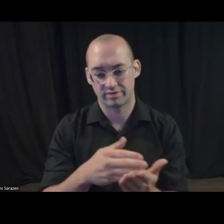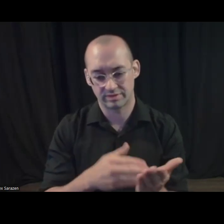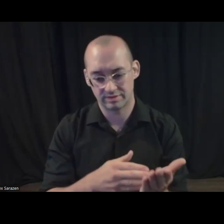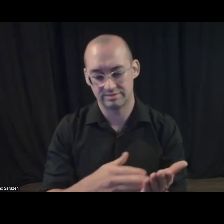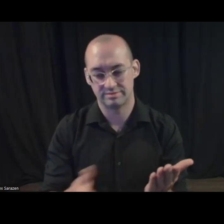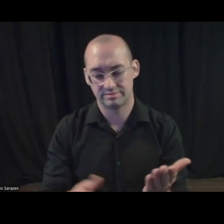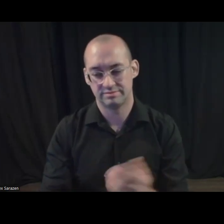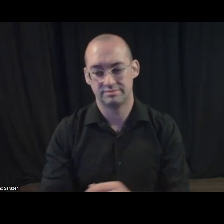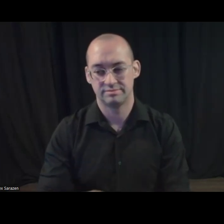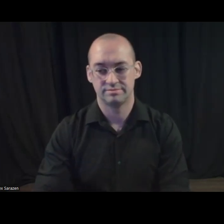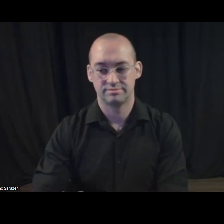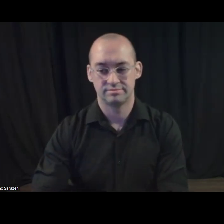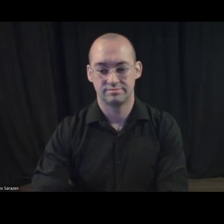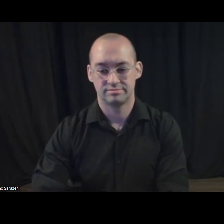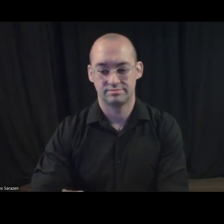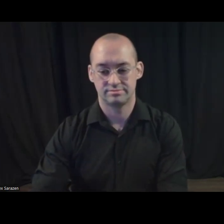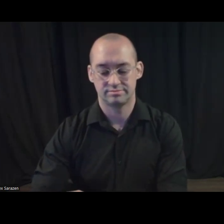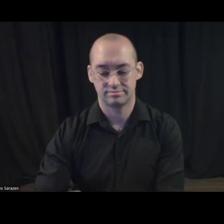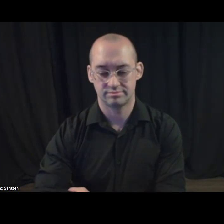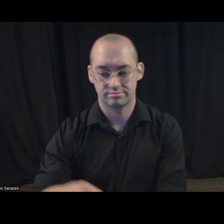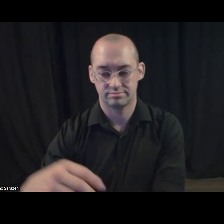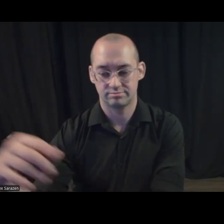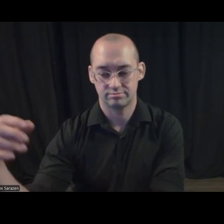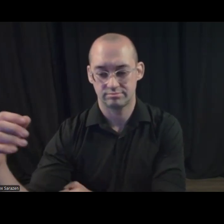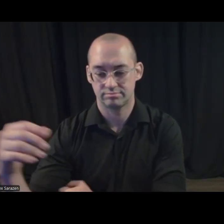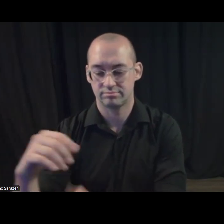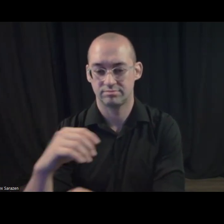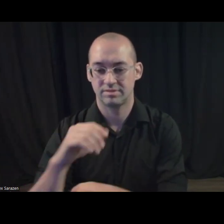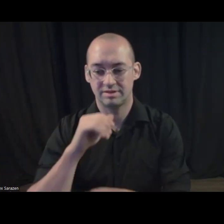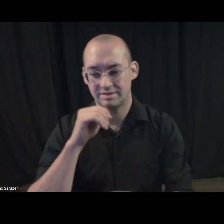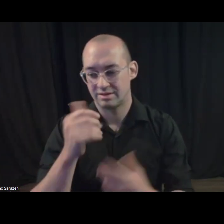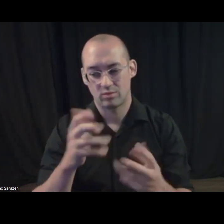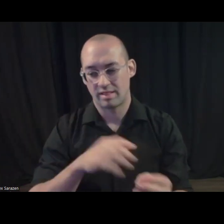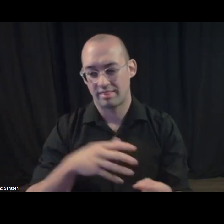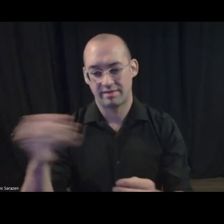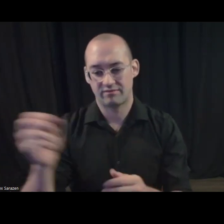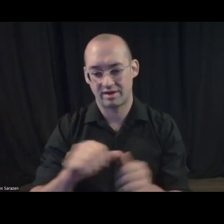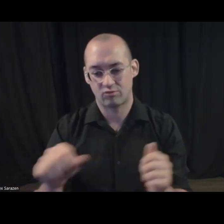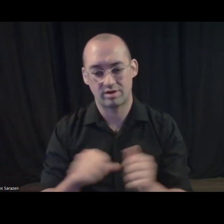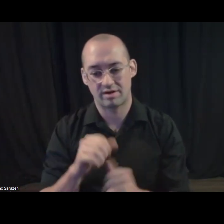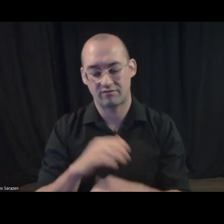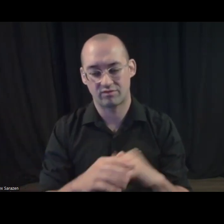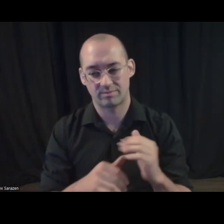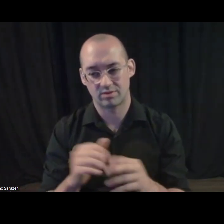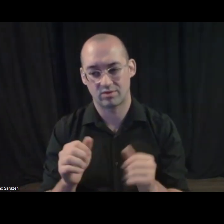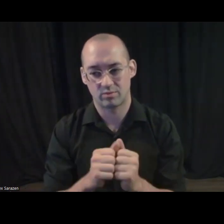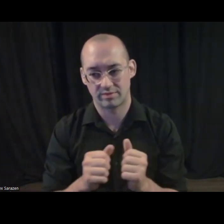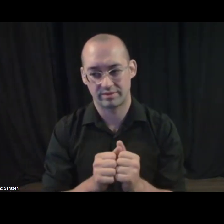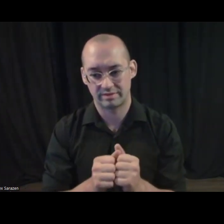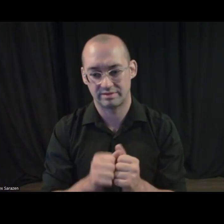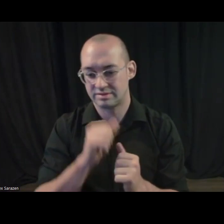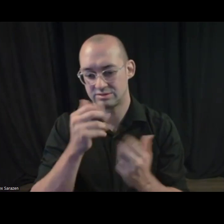available. There's limited desire to leave areas that somebody is comfortable with. There's a lack of desire to move away from family